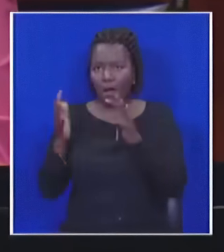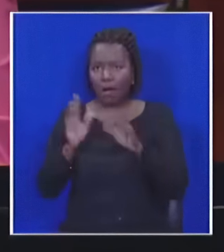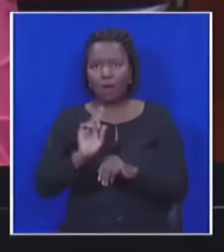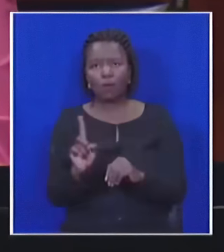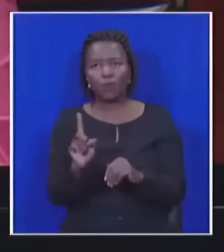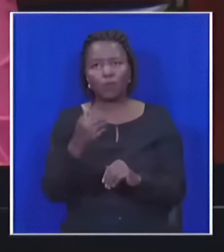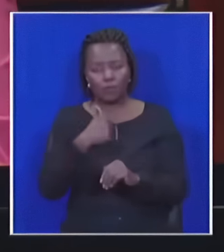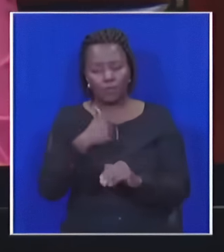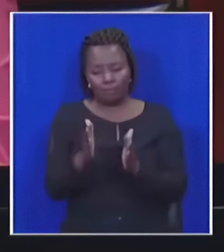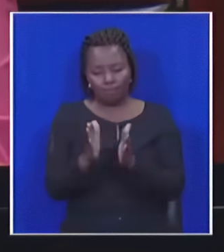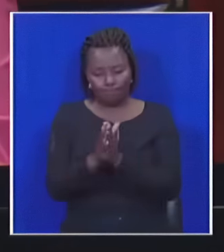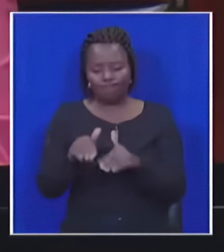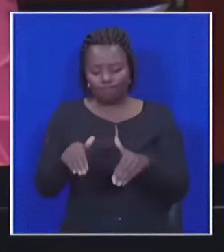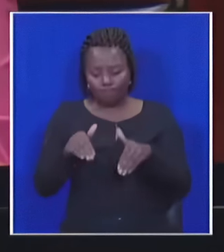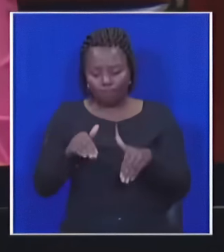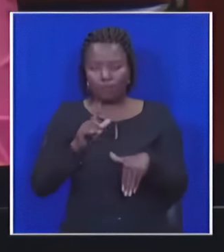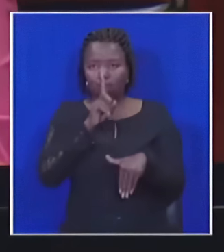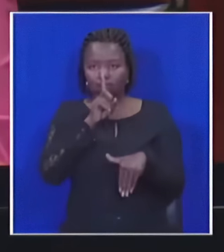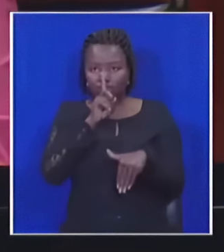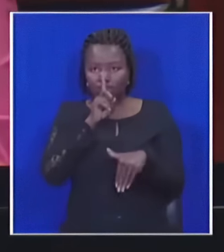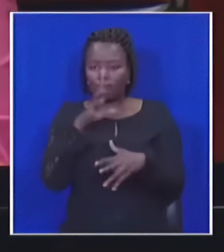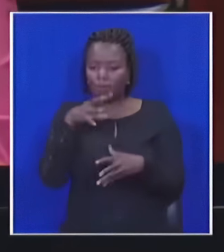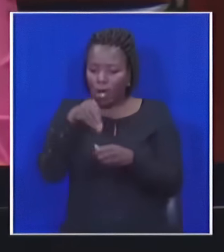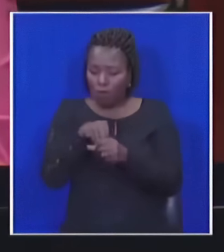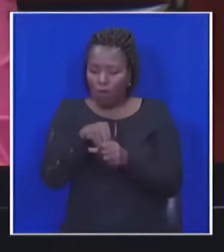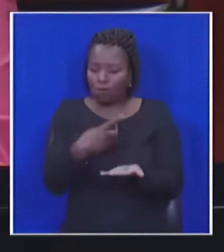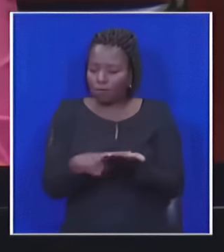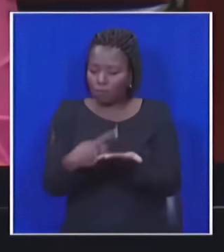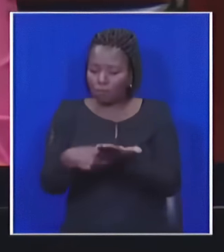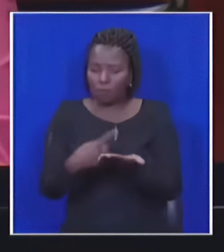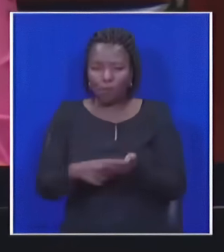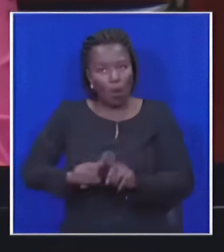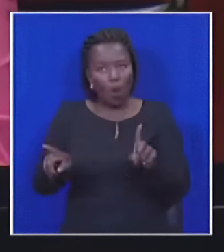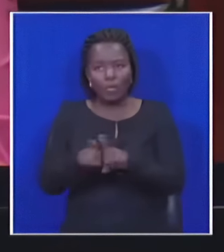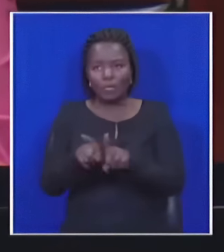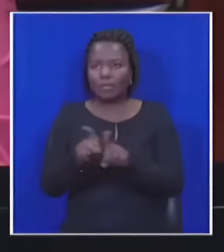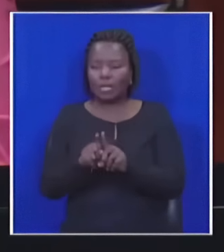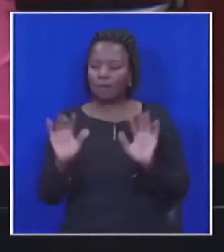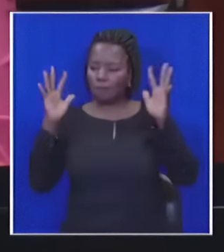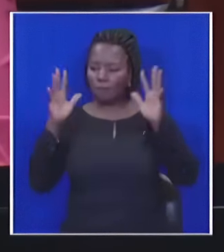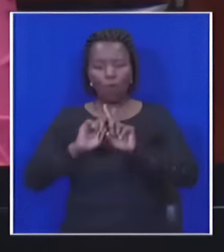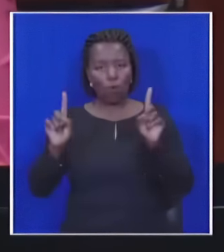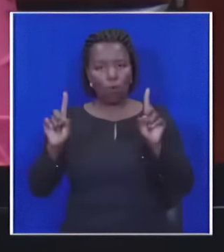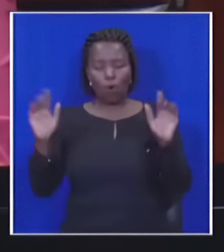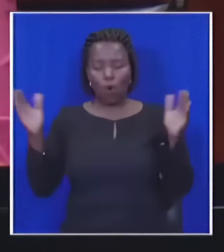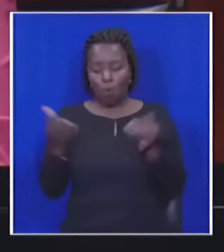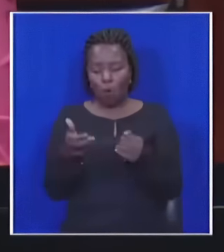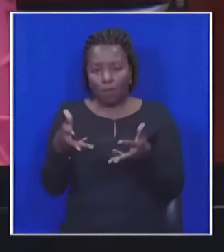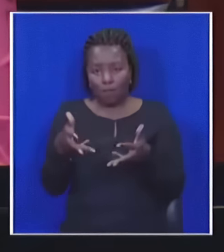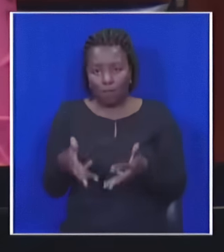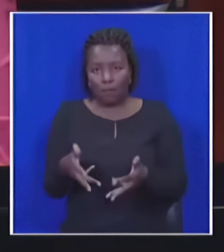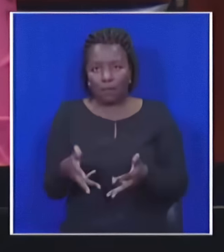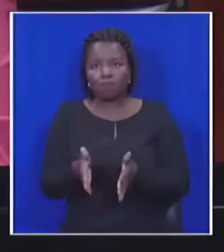you not to participate in any way, even by clapping of hands. We welcome you very much